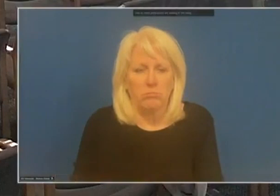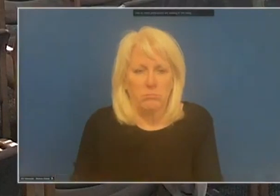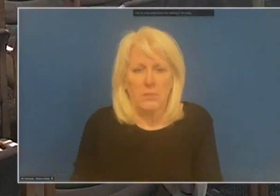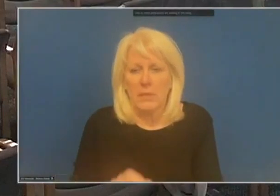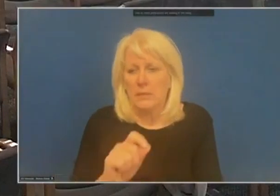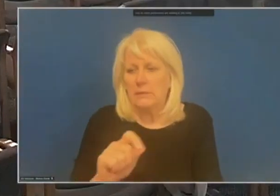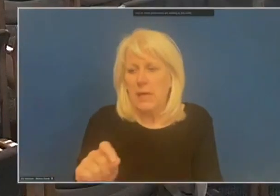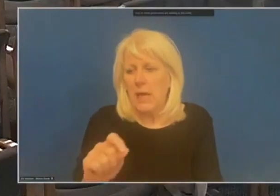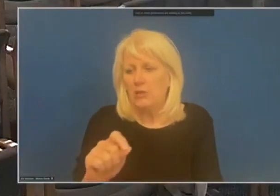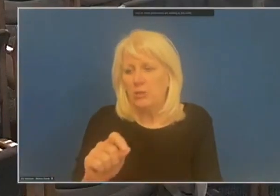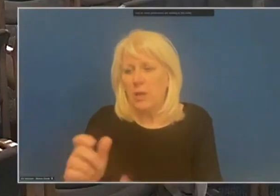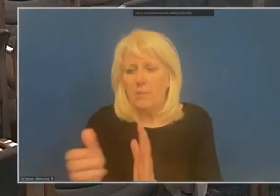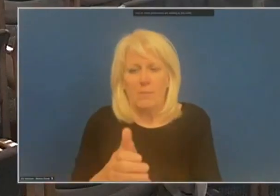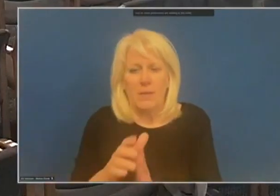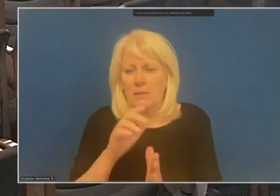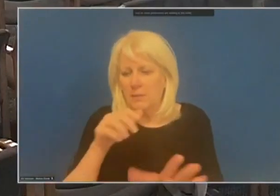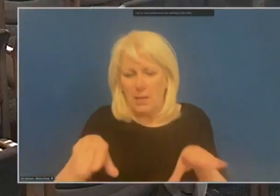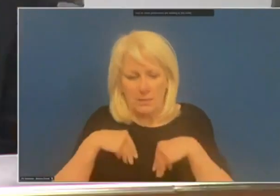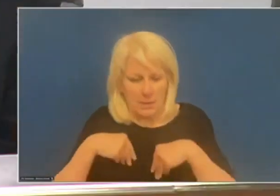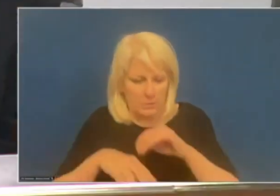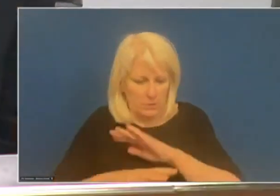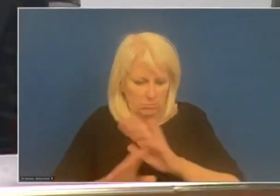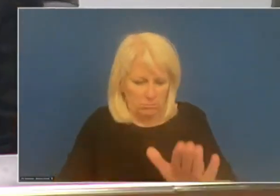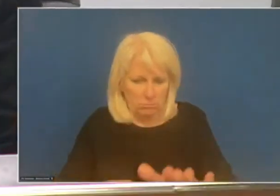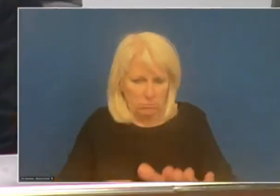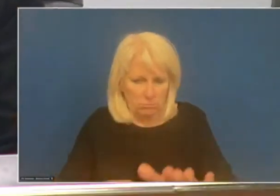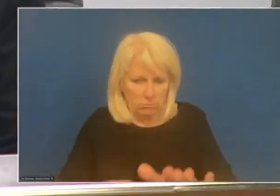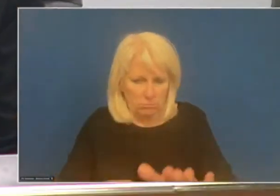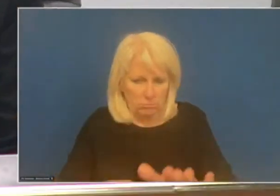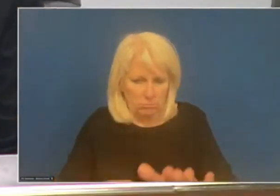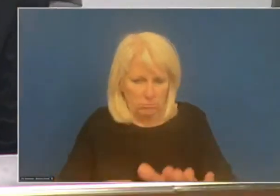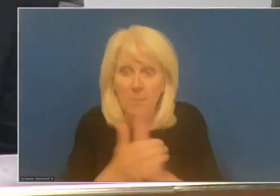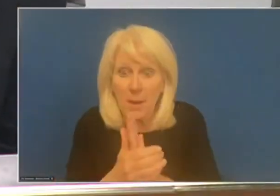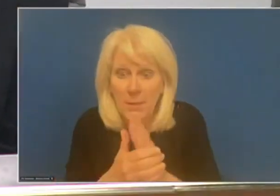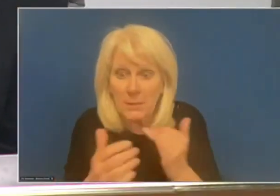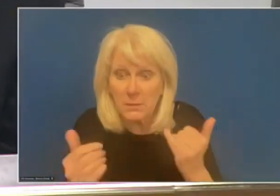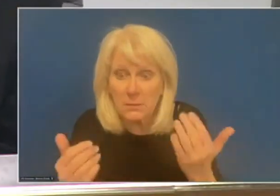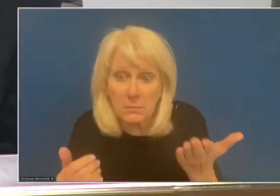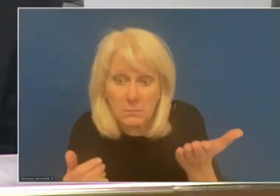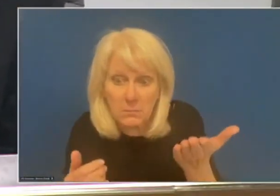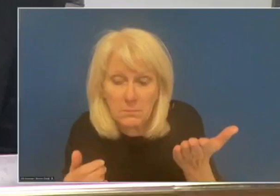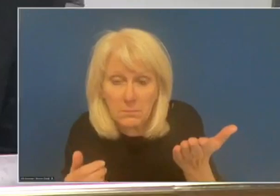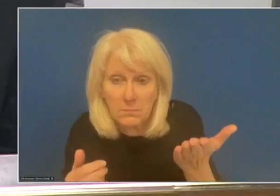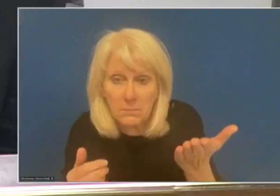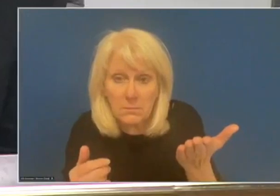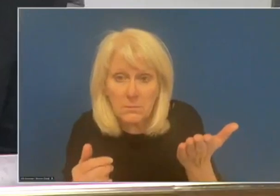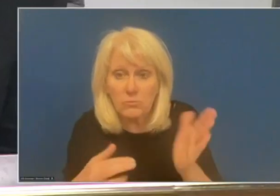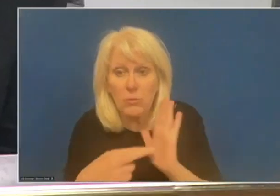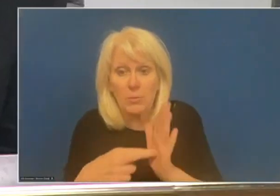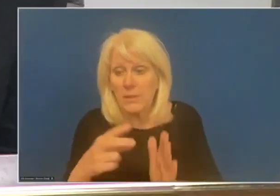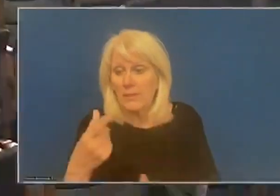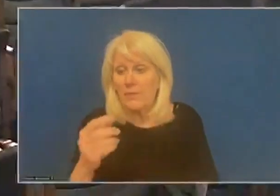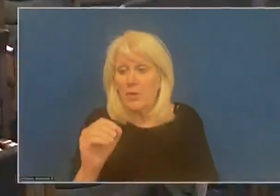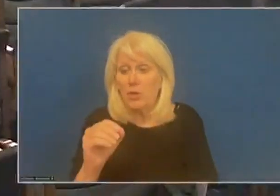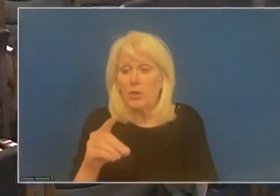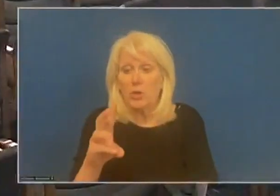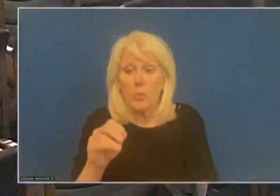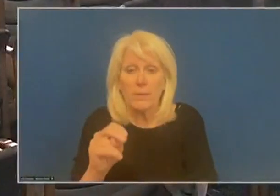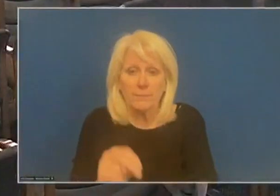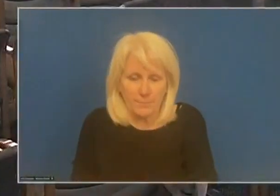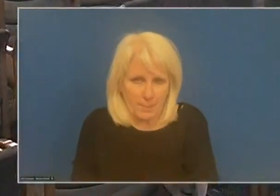11 is not adopted. Do we have any other amendments? Representative Goodwin. Yes. Chair Nos. I move